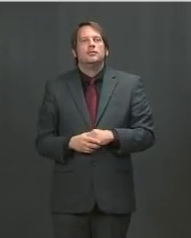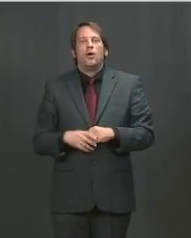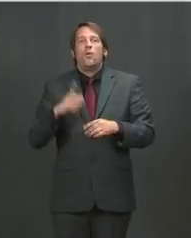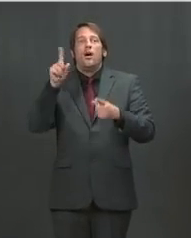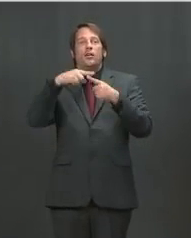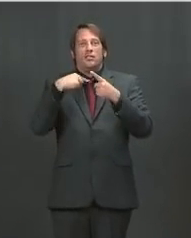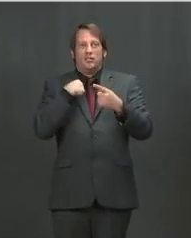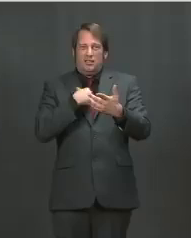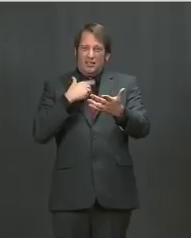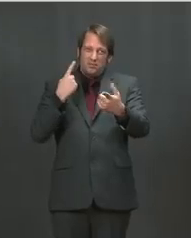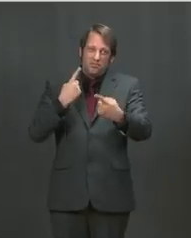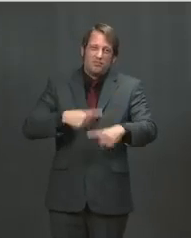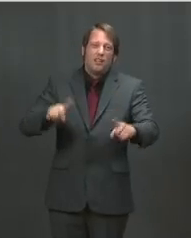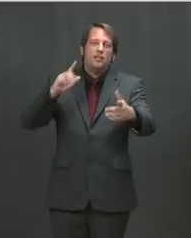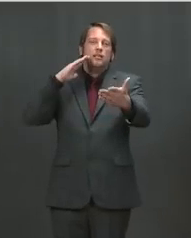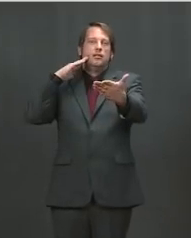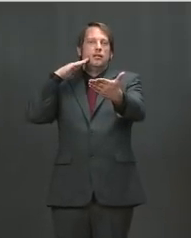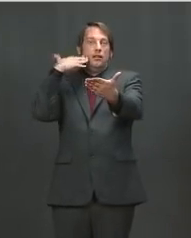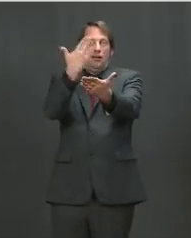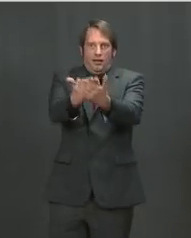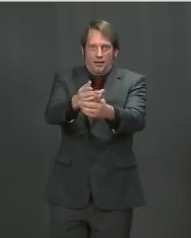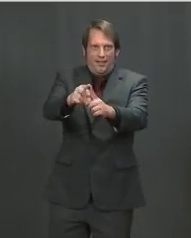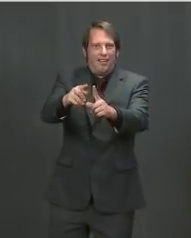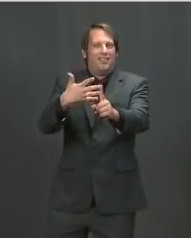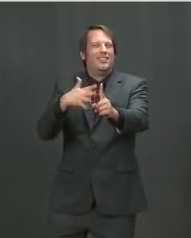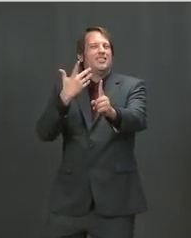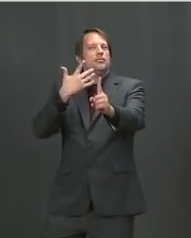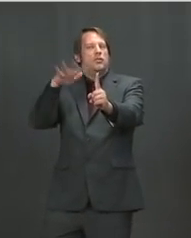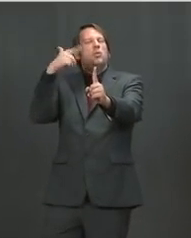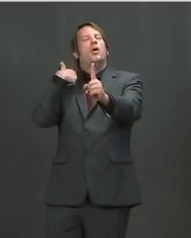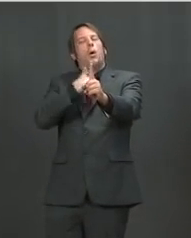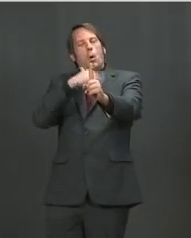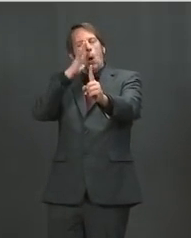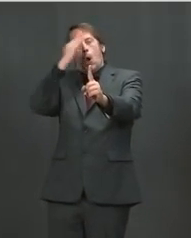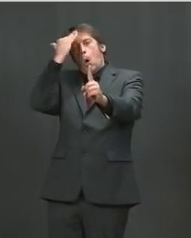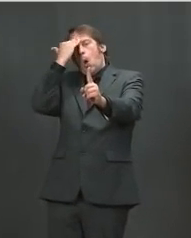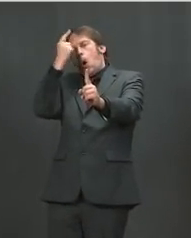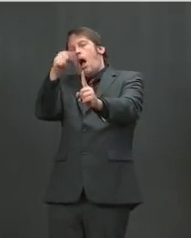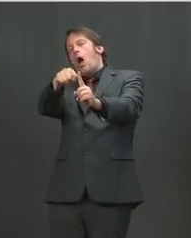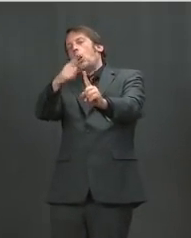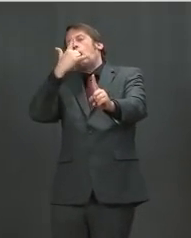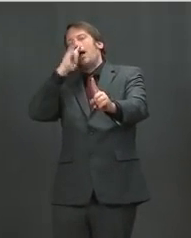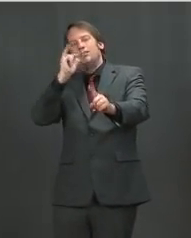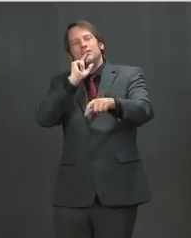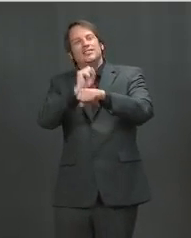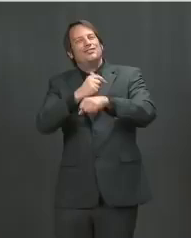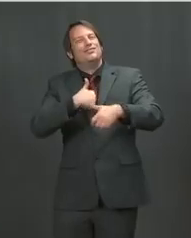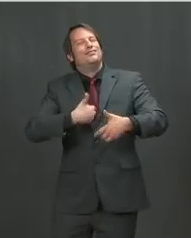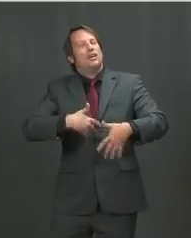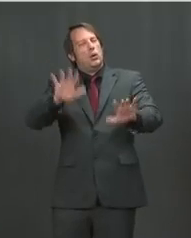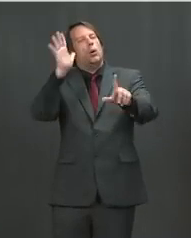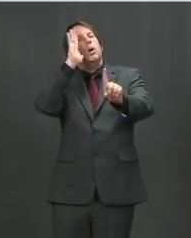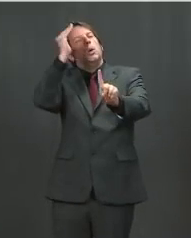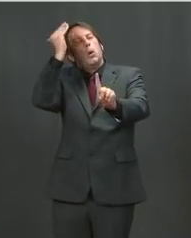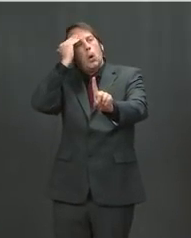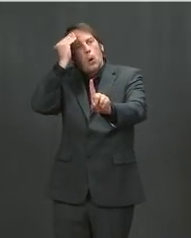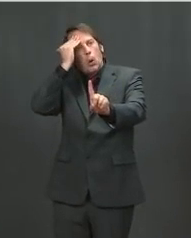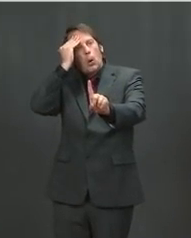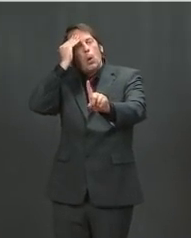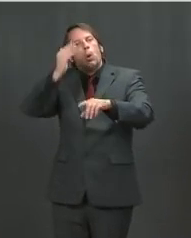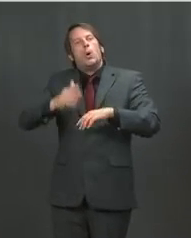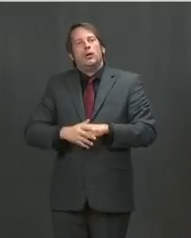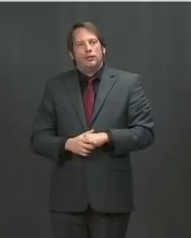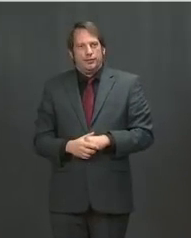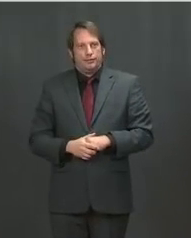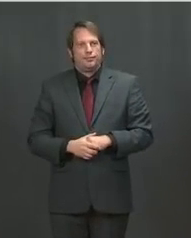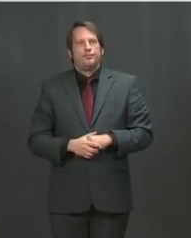And when they do, we're going to wind up getting really stepwise, much, much more towards what we consider approaching a